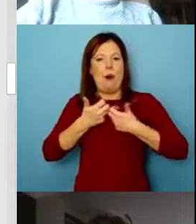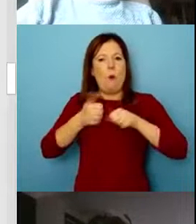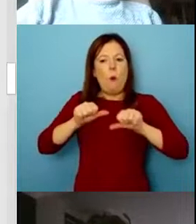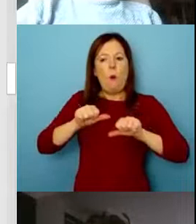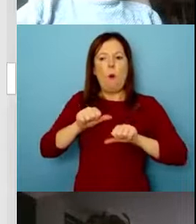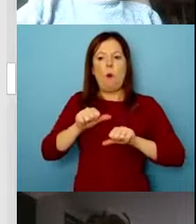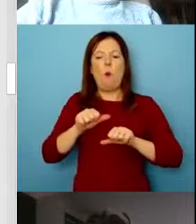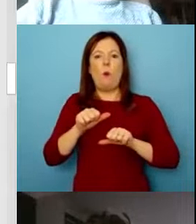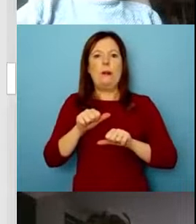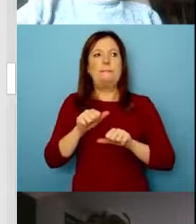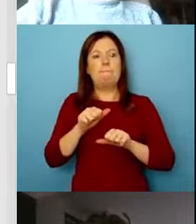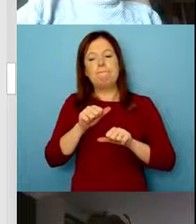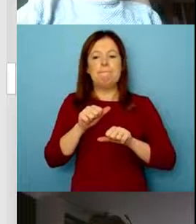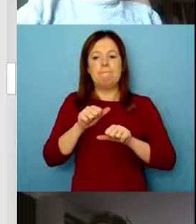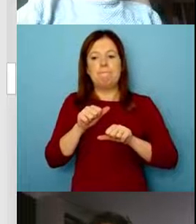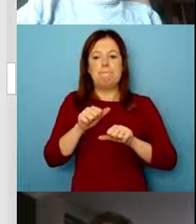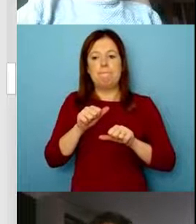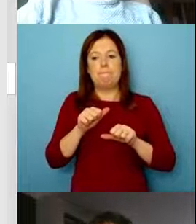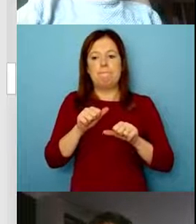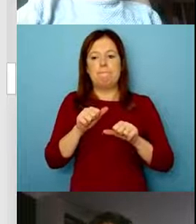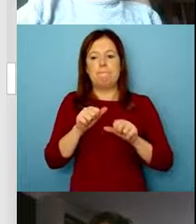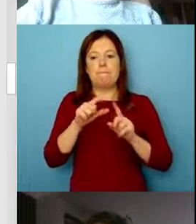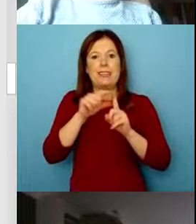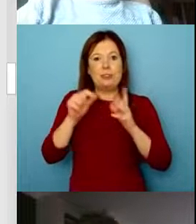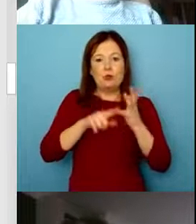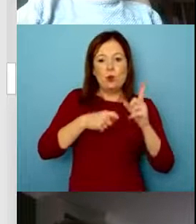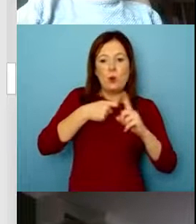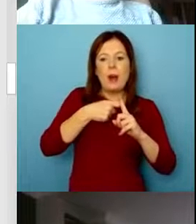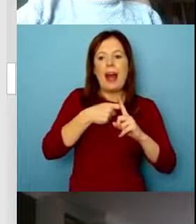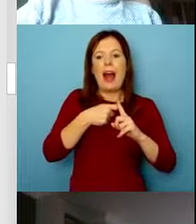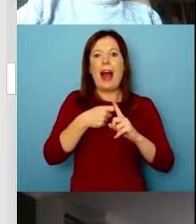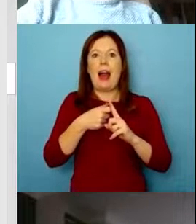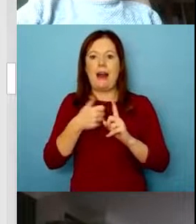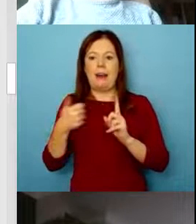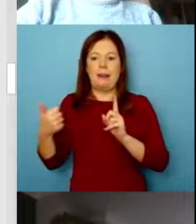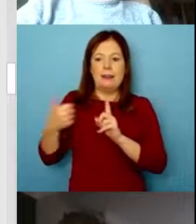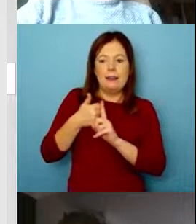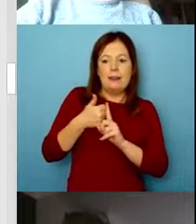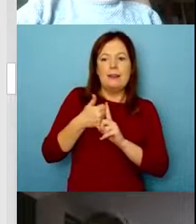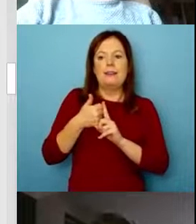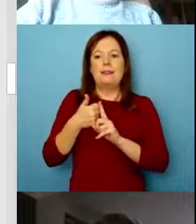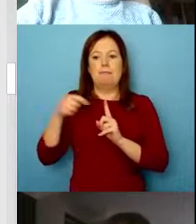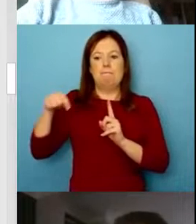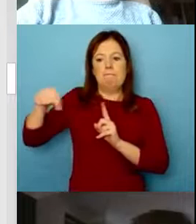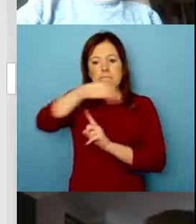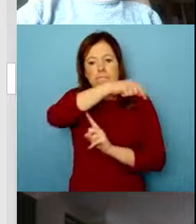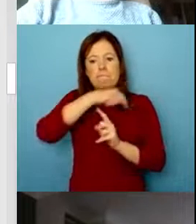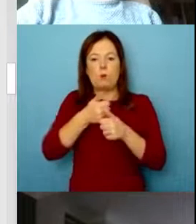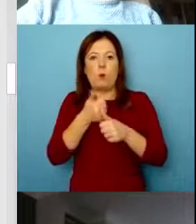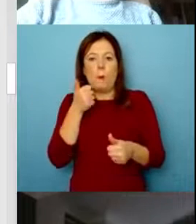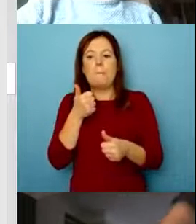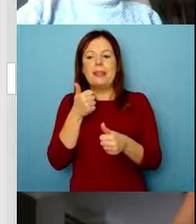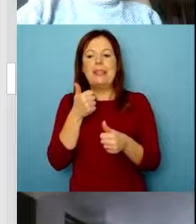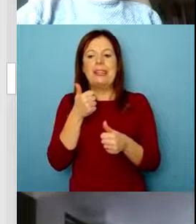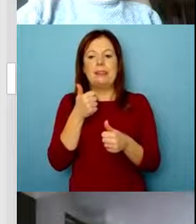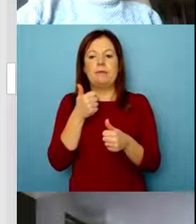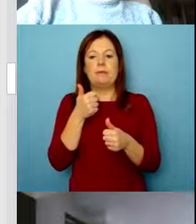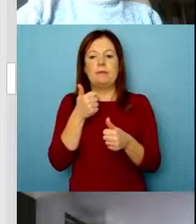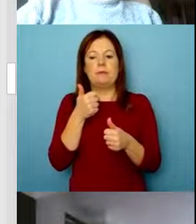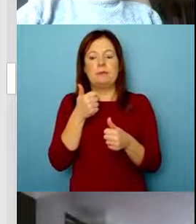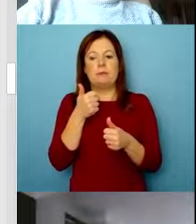led by Digital UK and supported by the PSBs. There is strong adoption